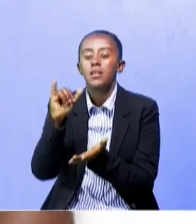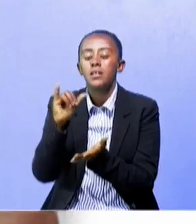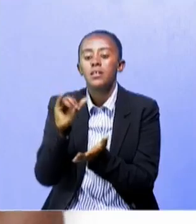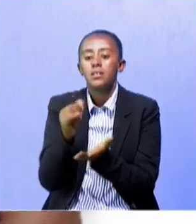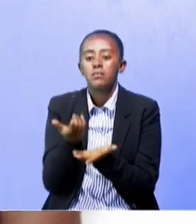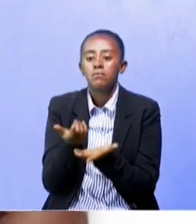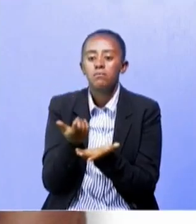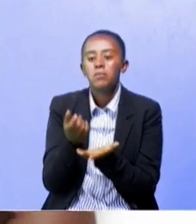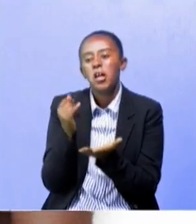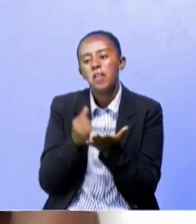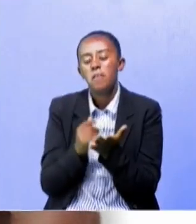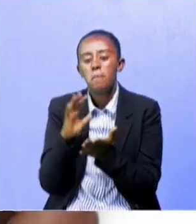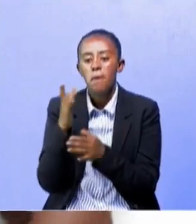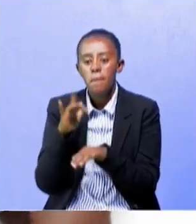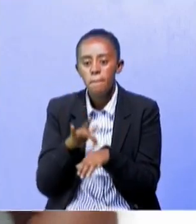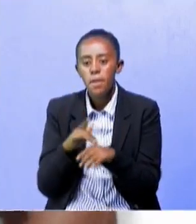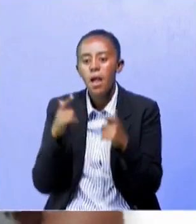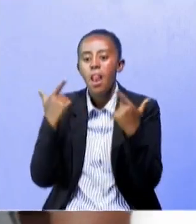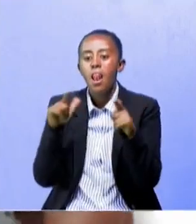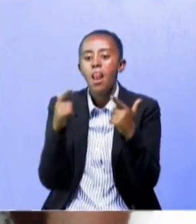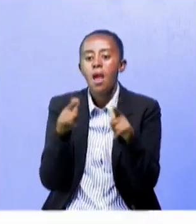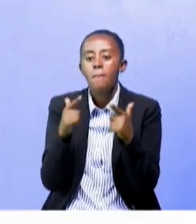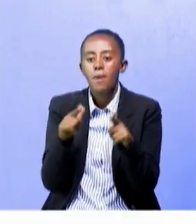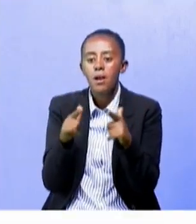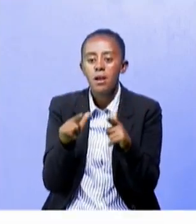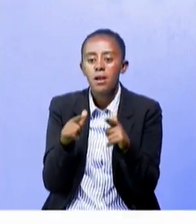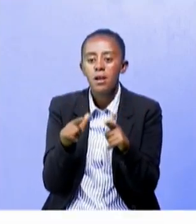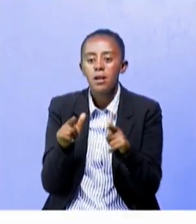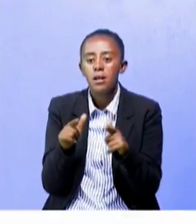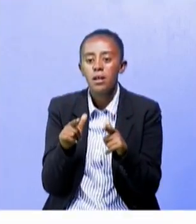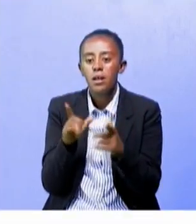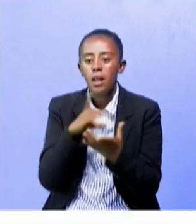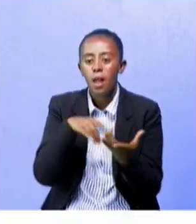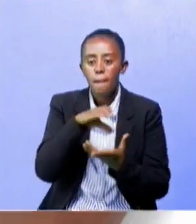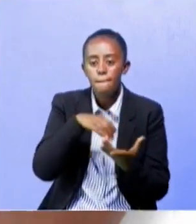Okay? It's maybe library club.